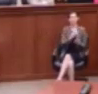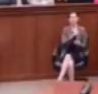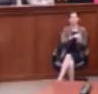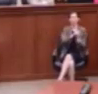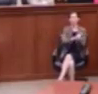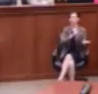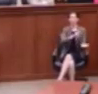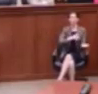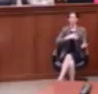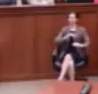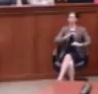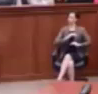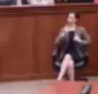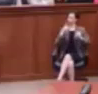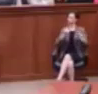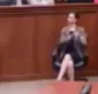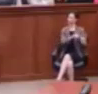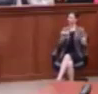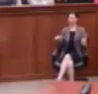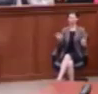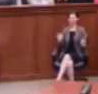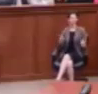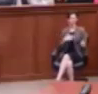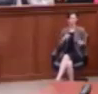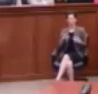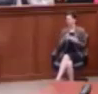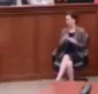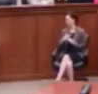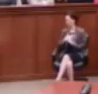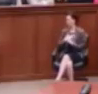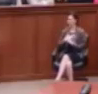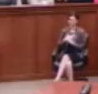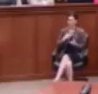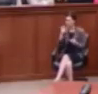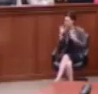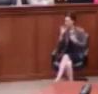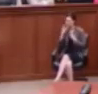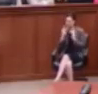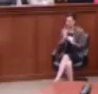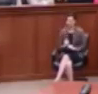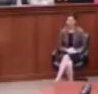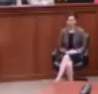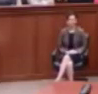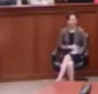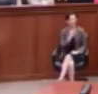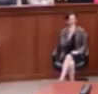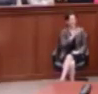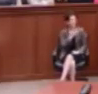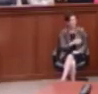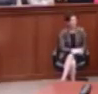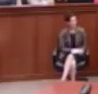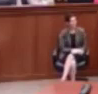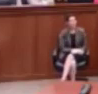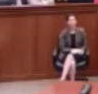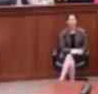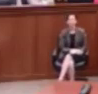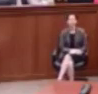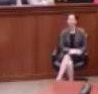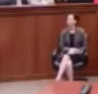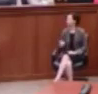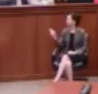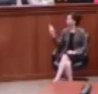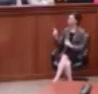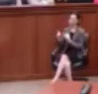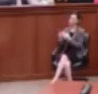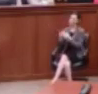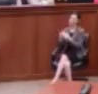So that would be those are my comments and what I'm seeing from my end. Thank you very much. One